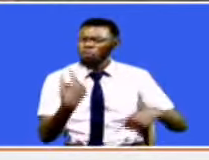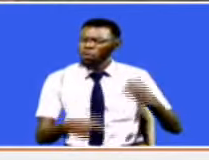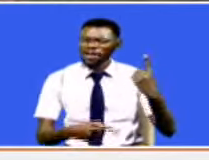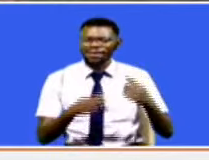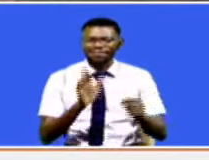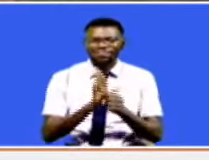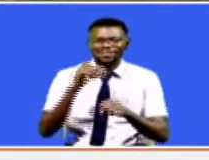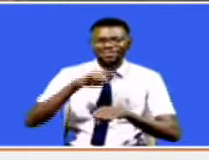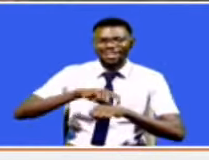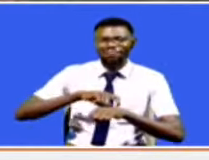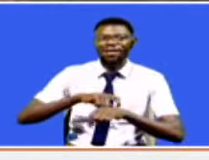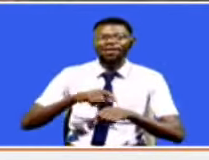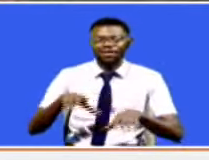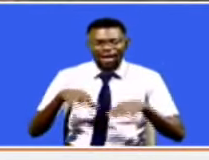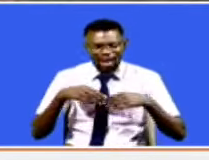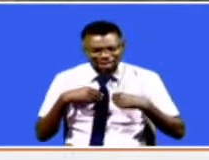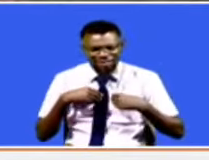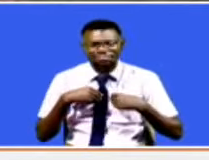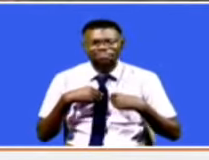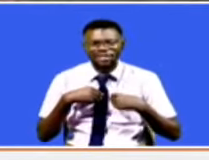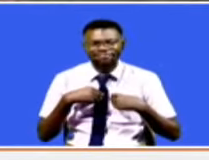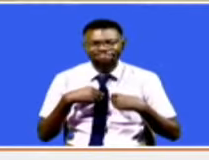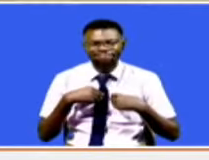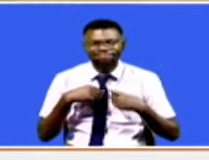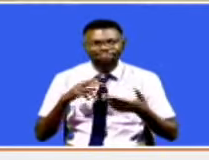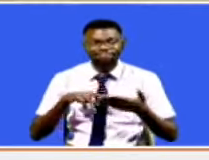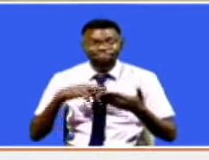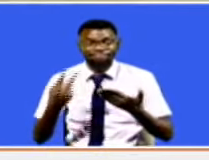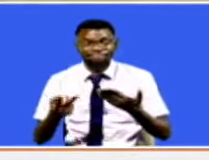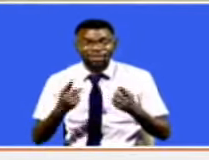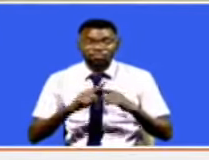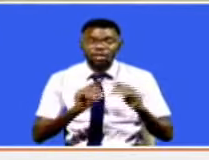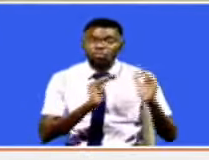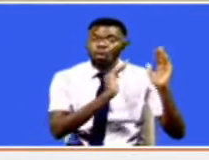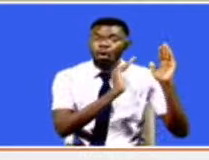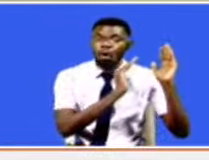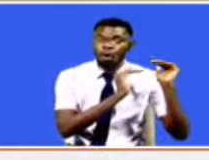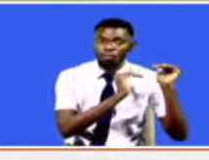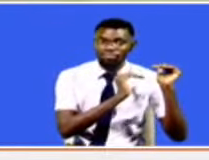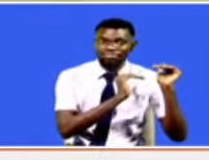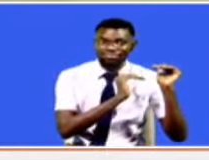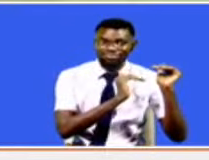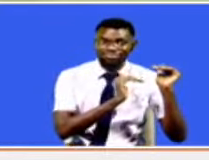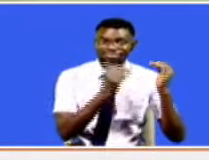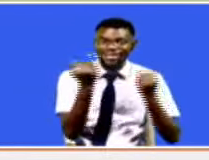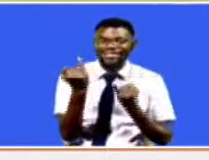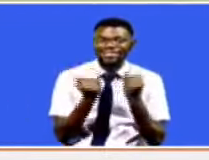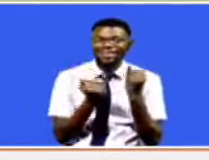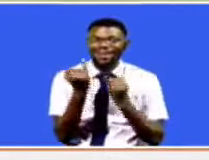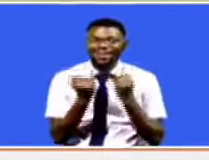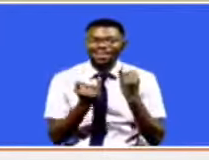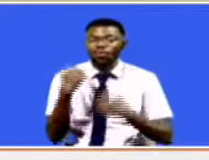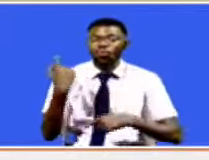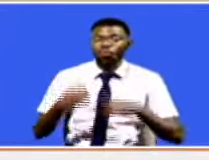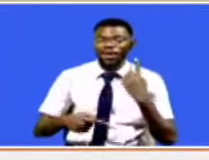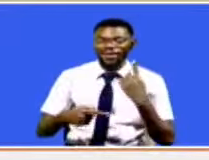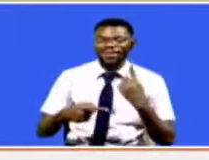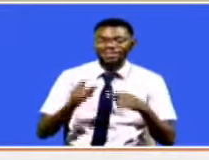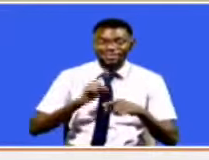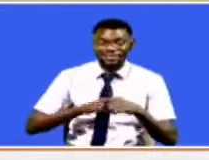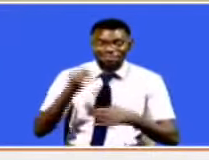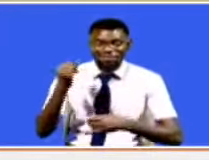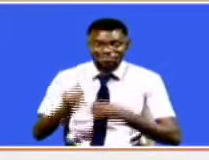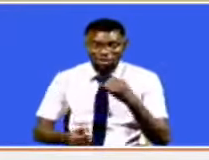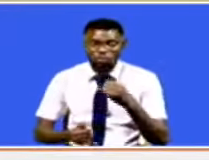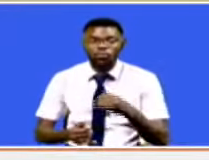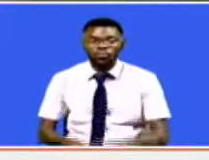we humbly accept the victory. Yeah, we hope to win on Saturday when the final lap comes.